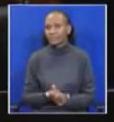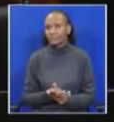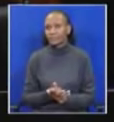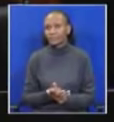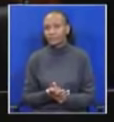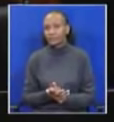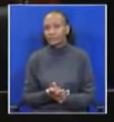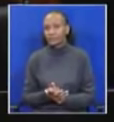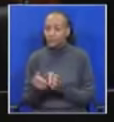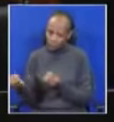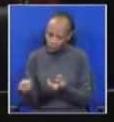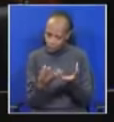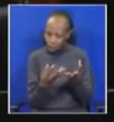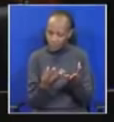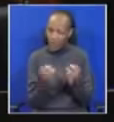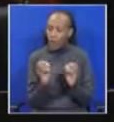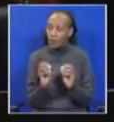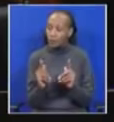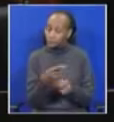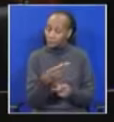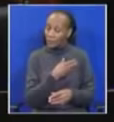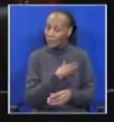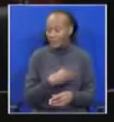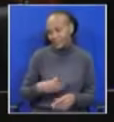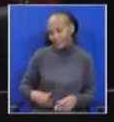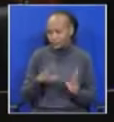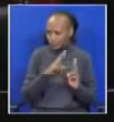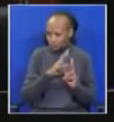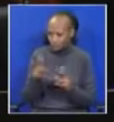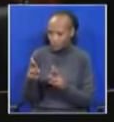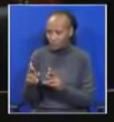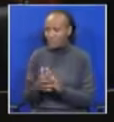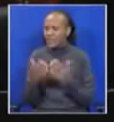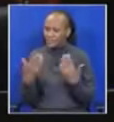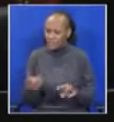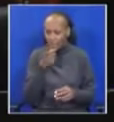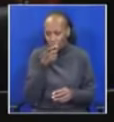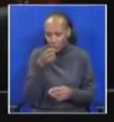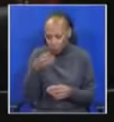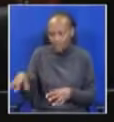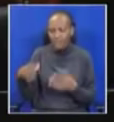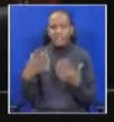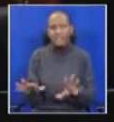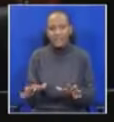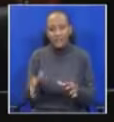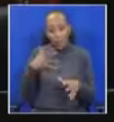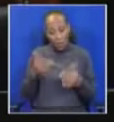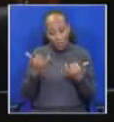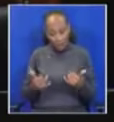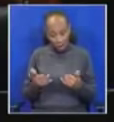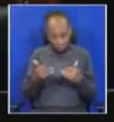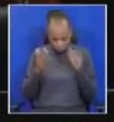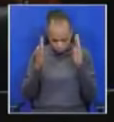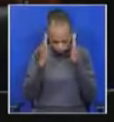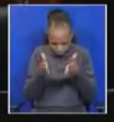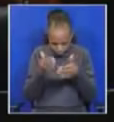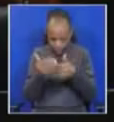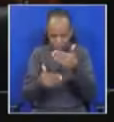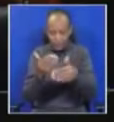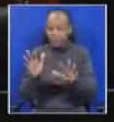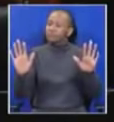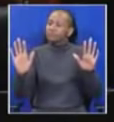we allow the president to respond. The president has withdrawn the remark, and I want to continue.